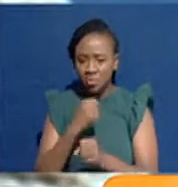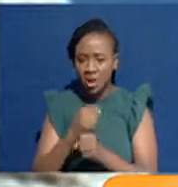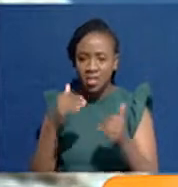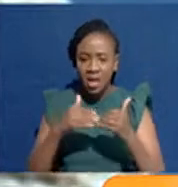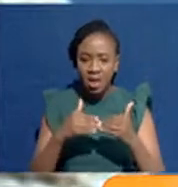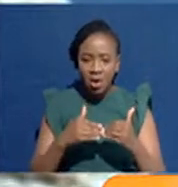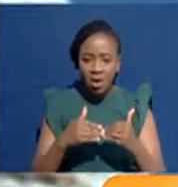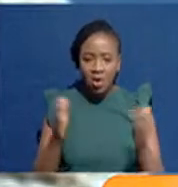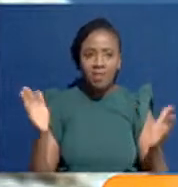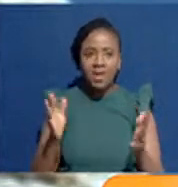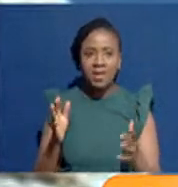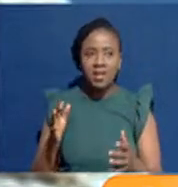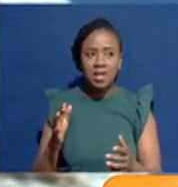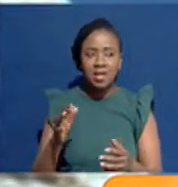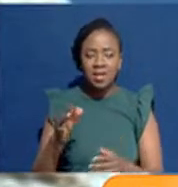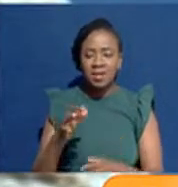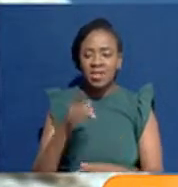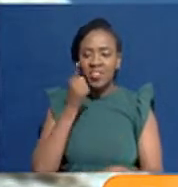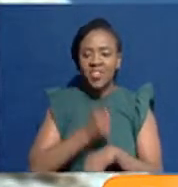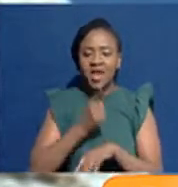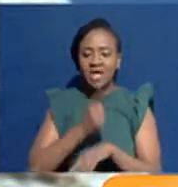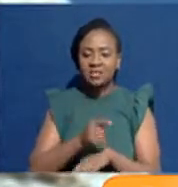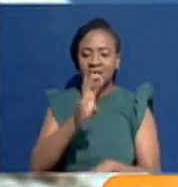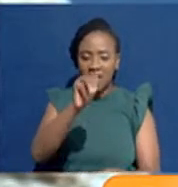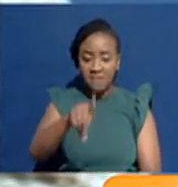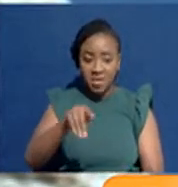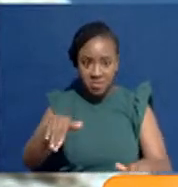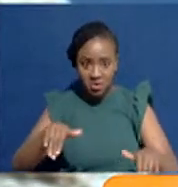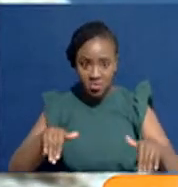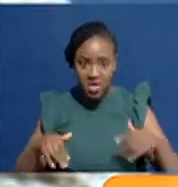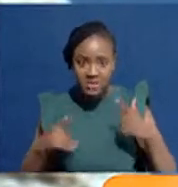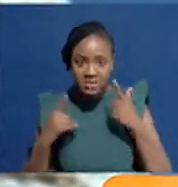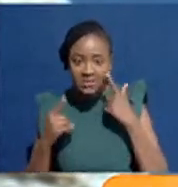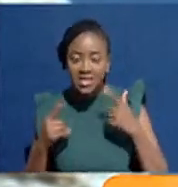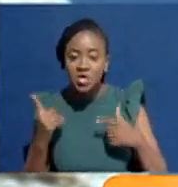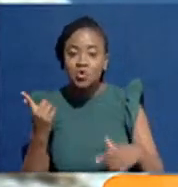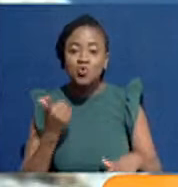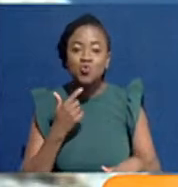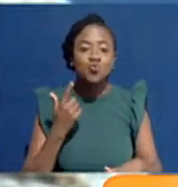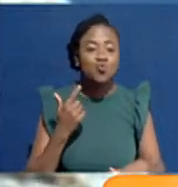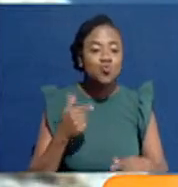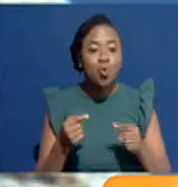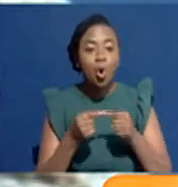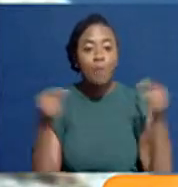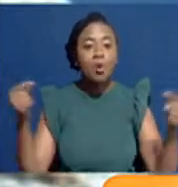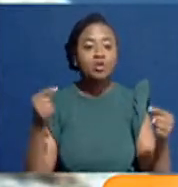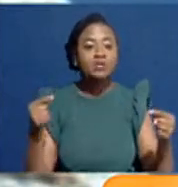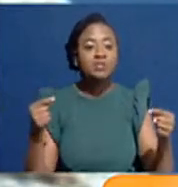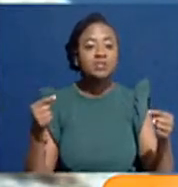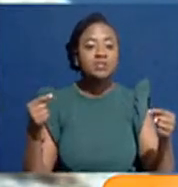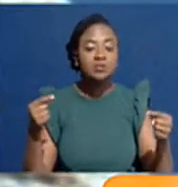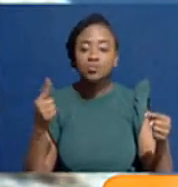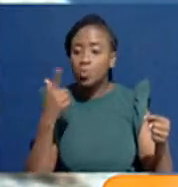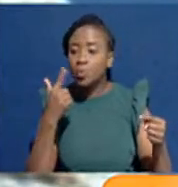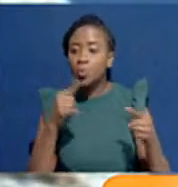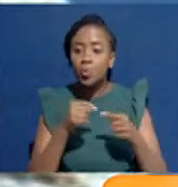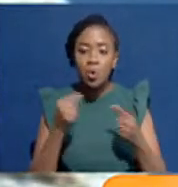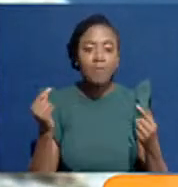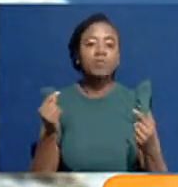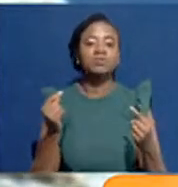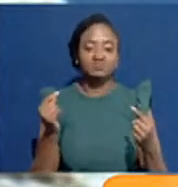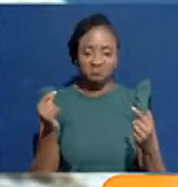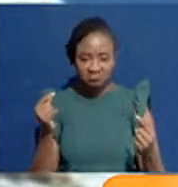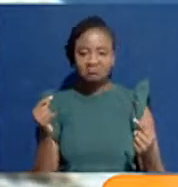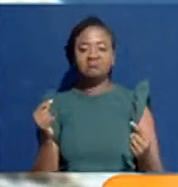members of parliament. I am waiting to see who is this member of parliament who's going to vote against these proposals.